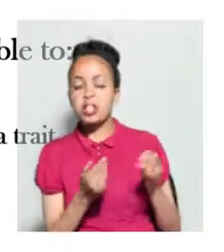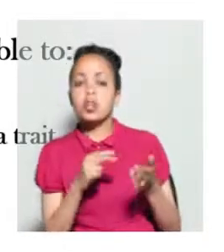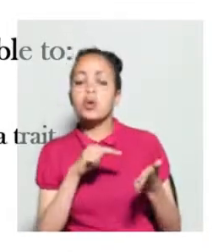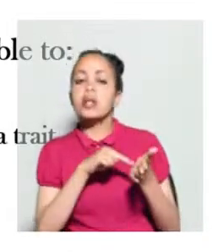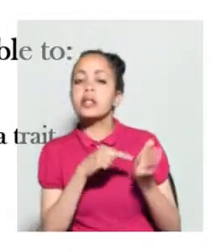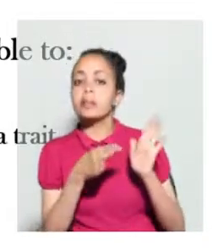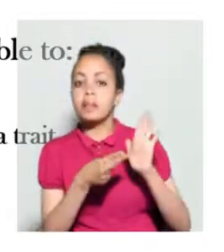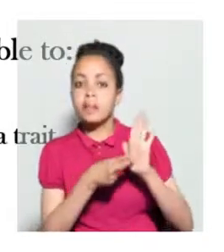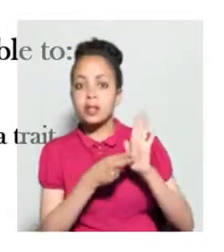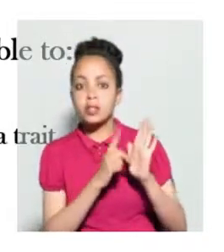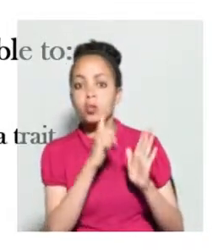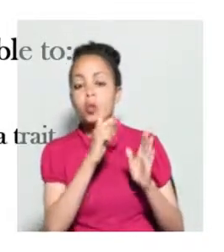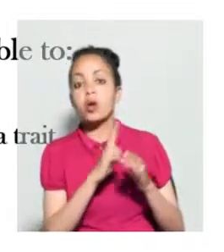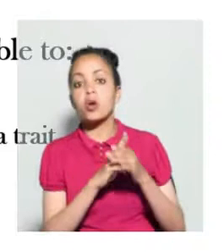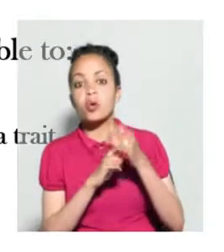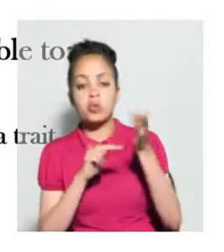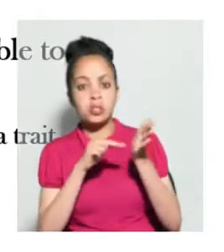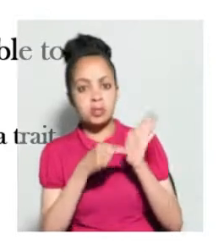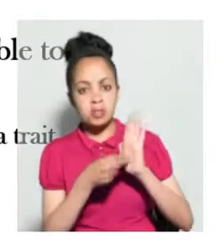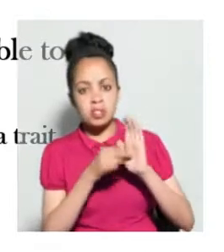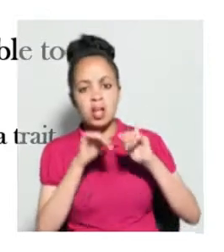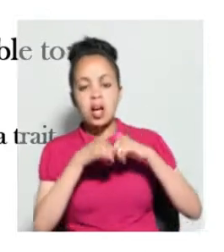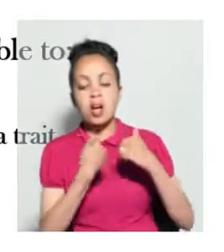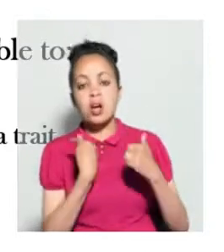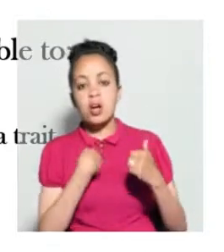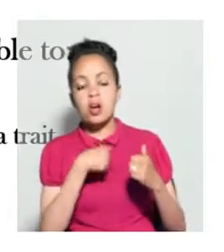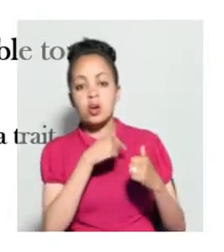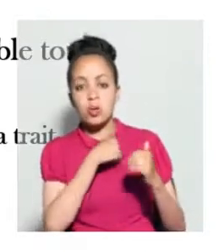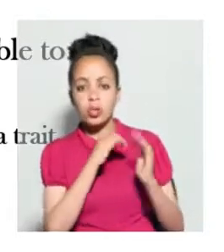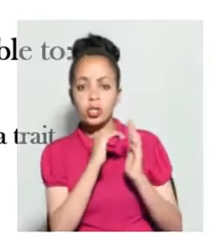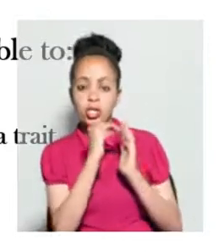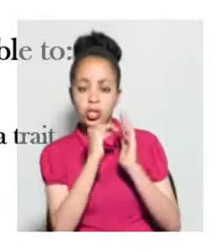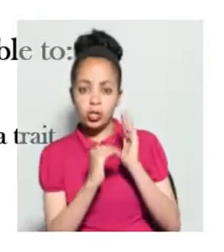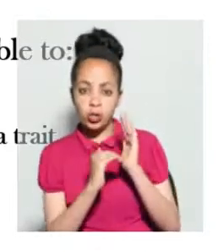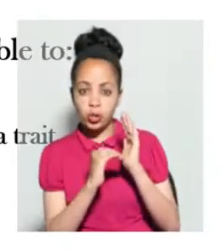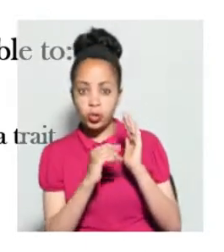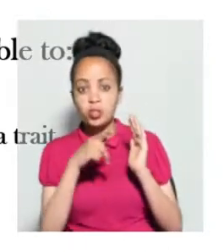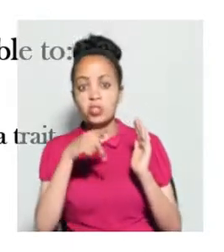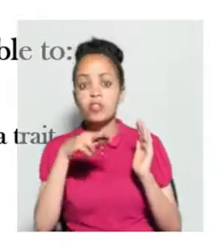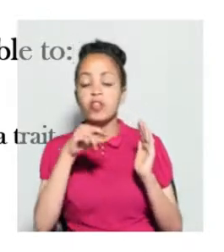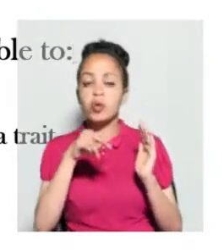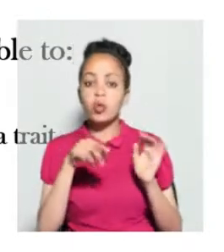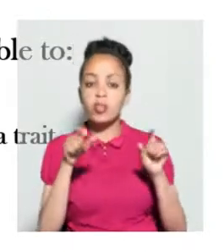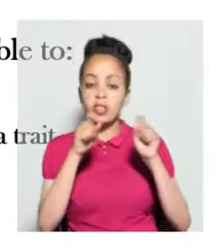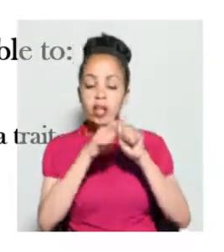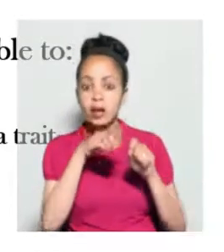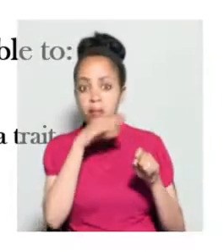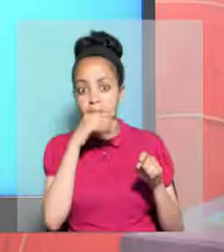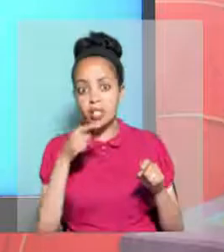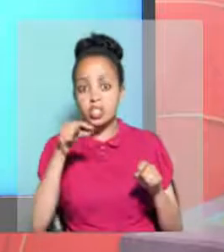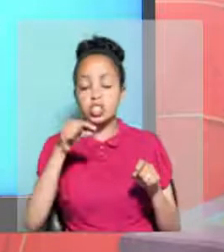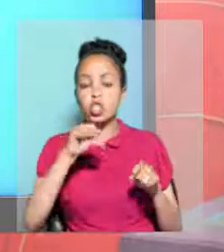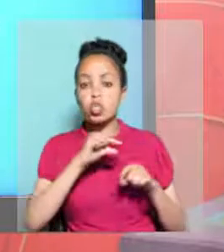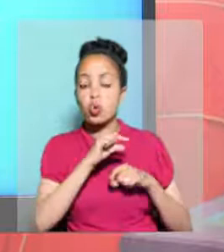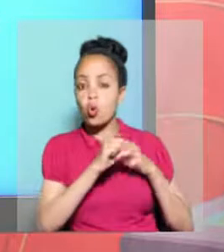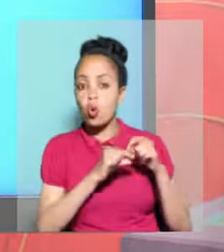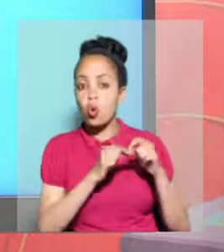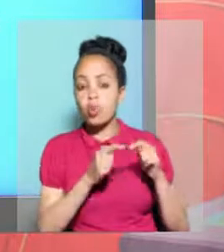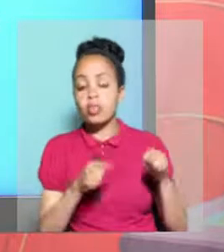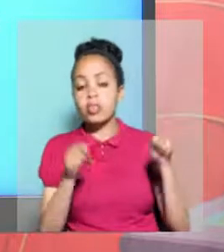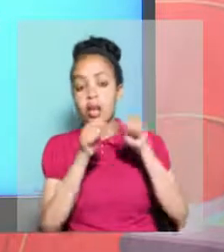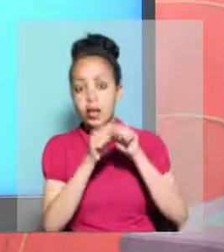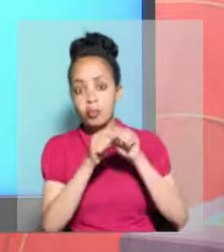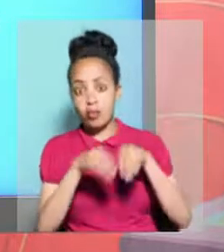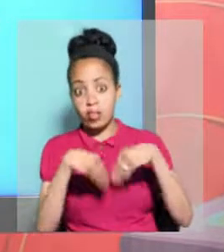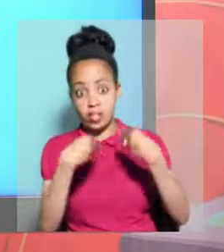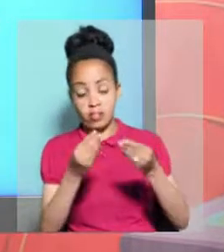by means monohybrid clause, how we can deduce phenotype in the genotype of a given clause. In our